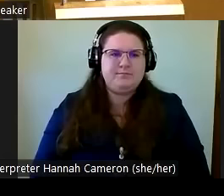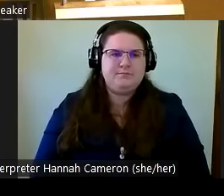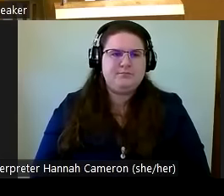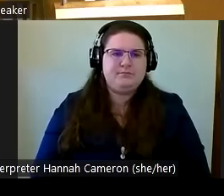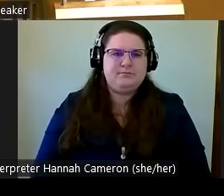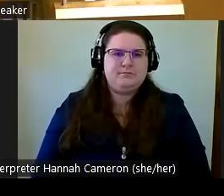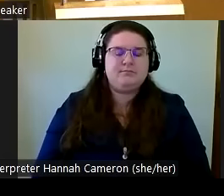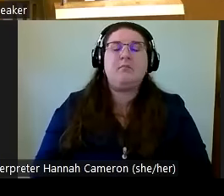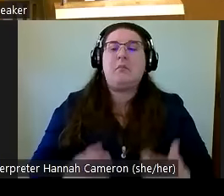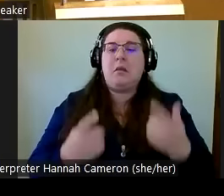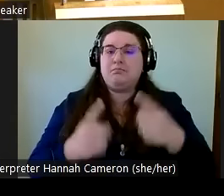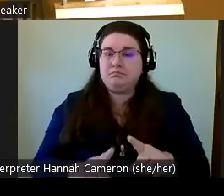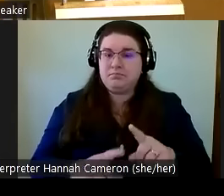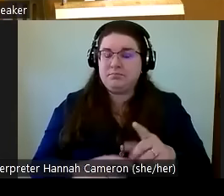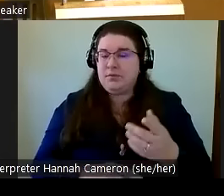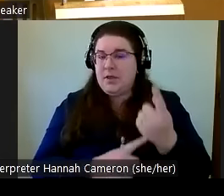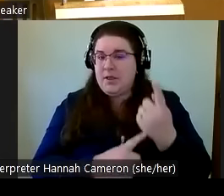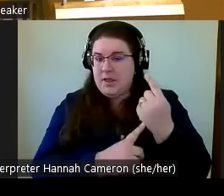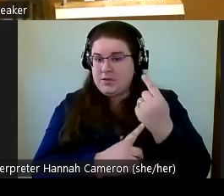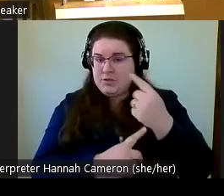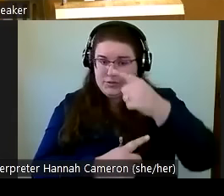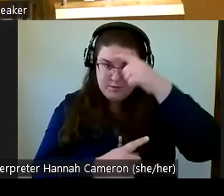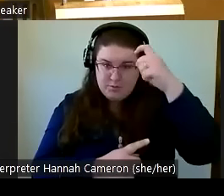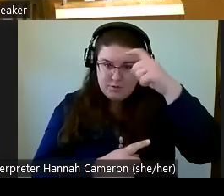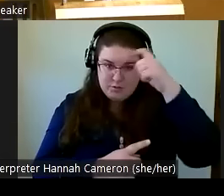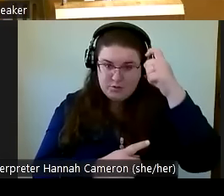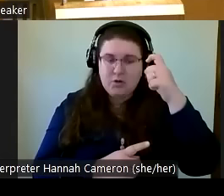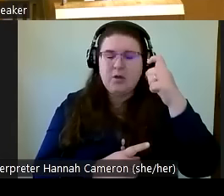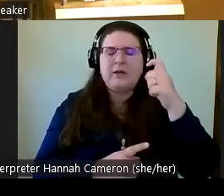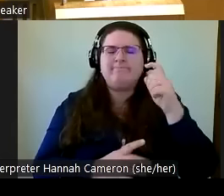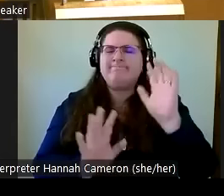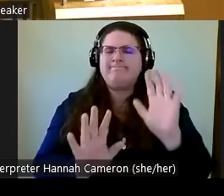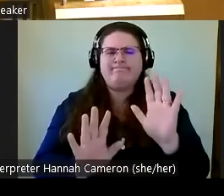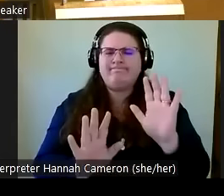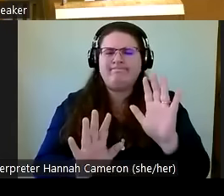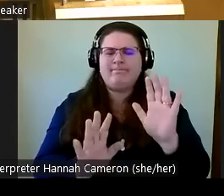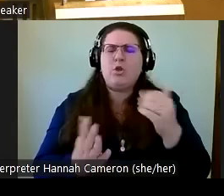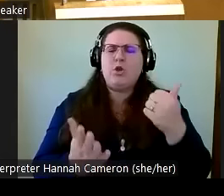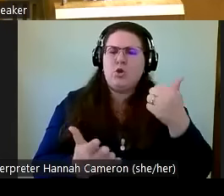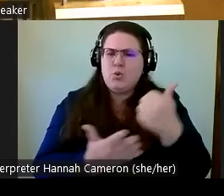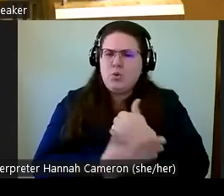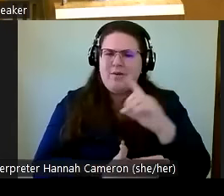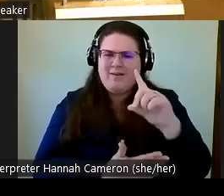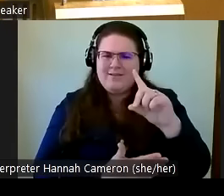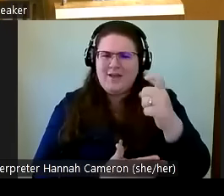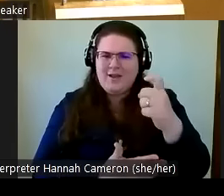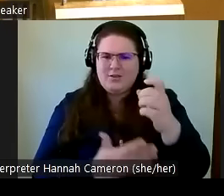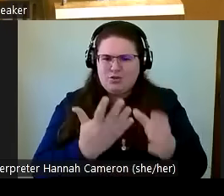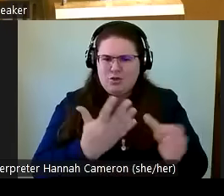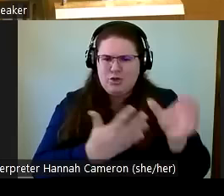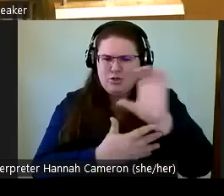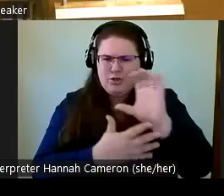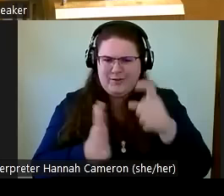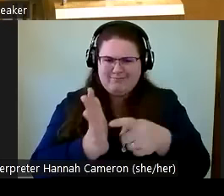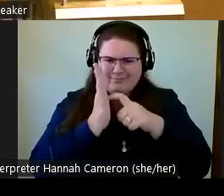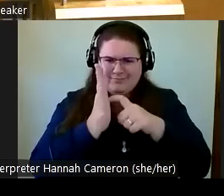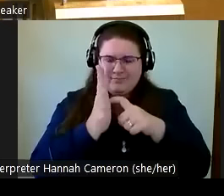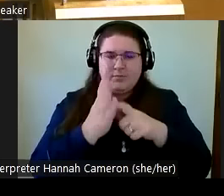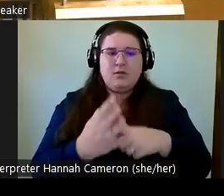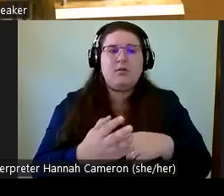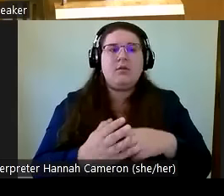last summer for a new set of diagnostic criteria that really put four biomarkers at